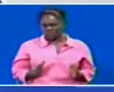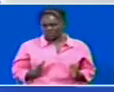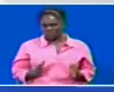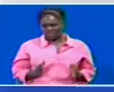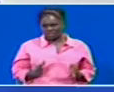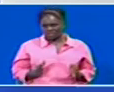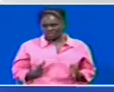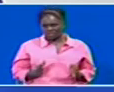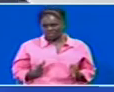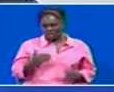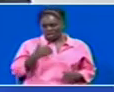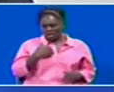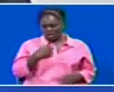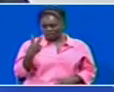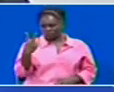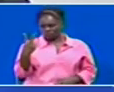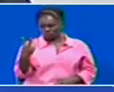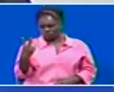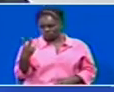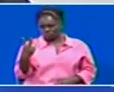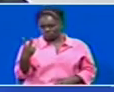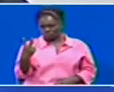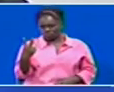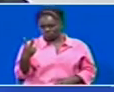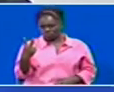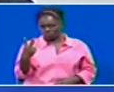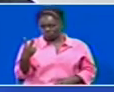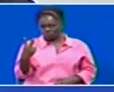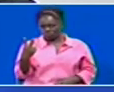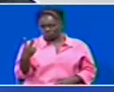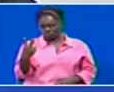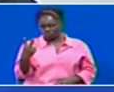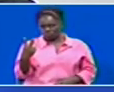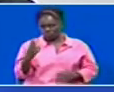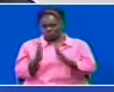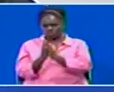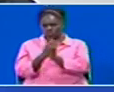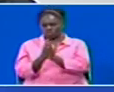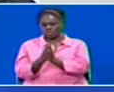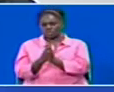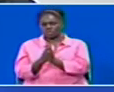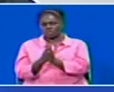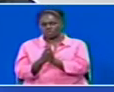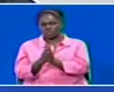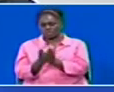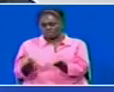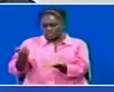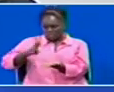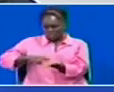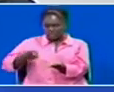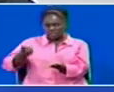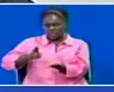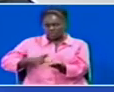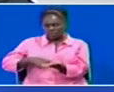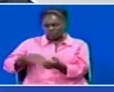Now, then we have two fallacies here. One, that the entire register